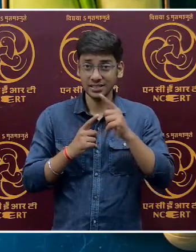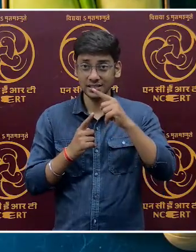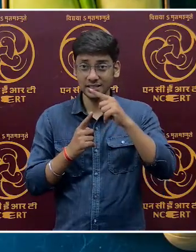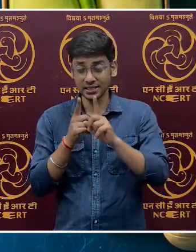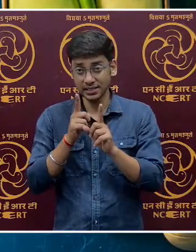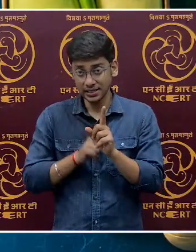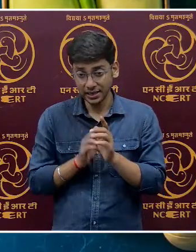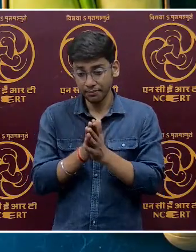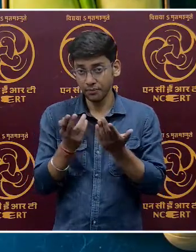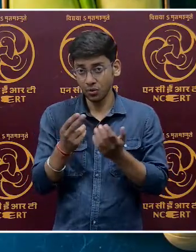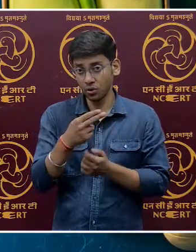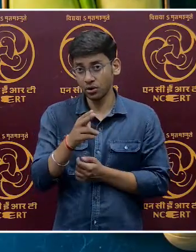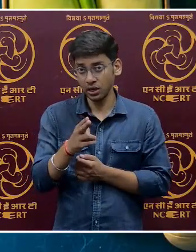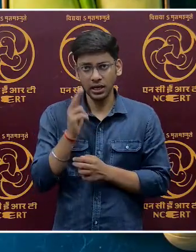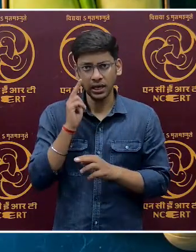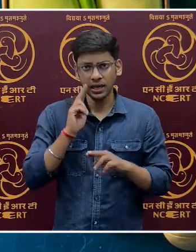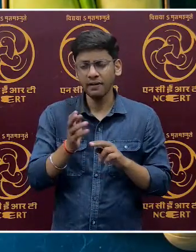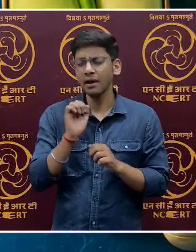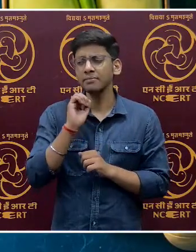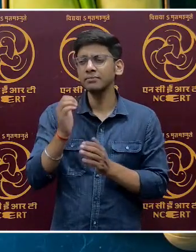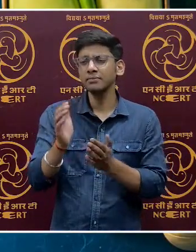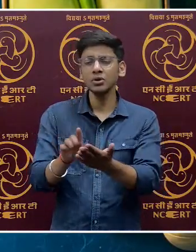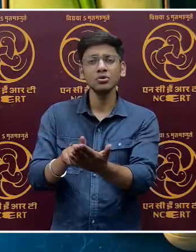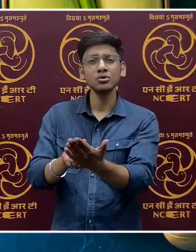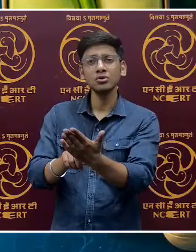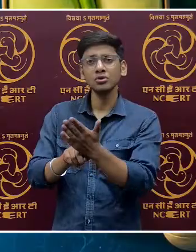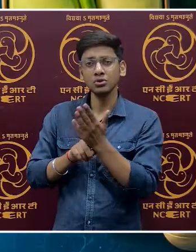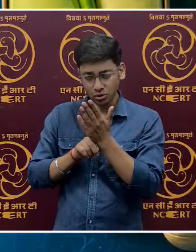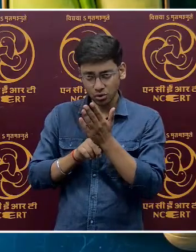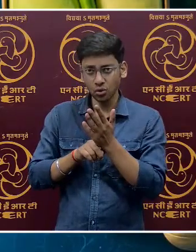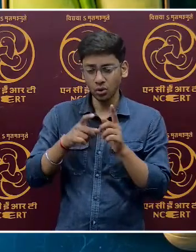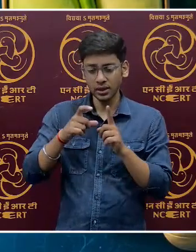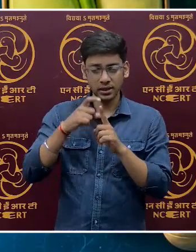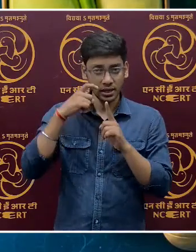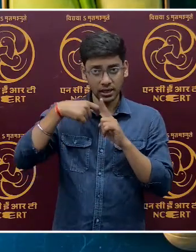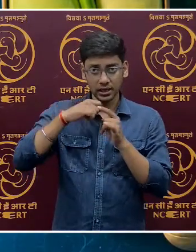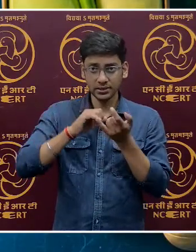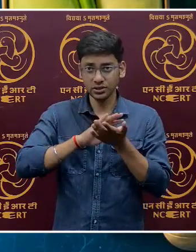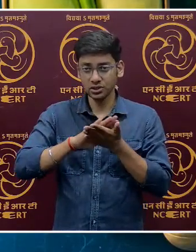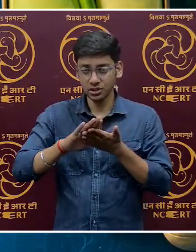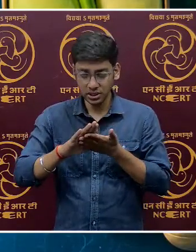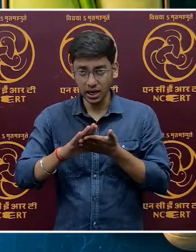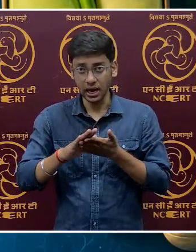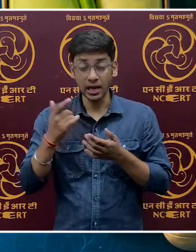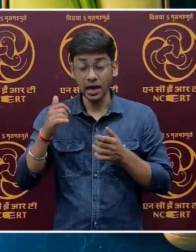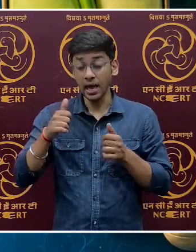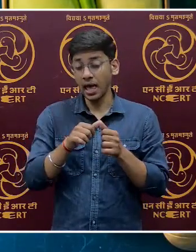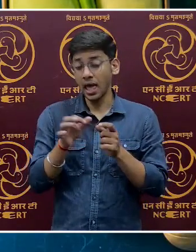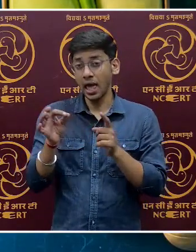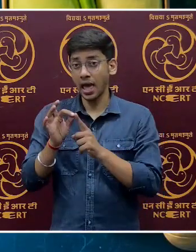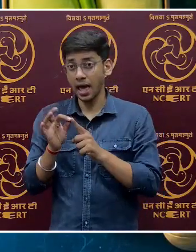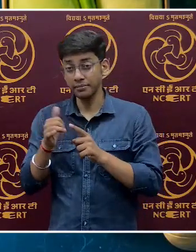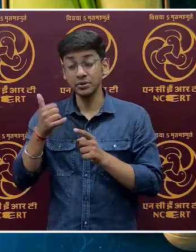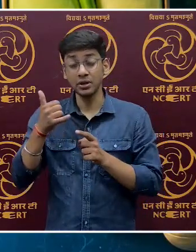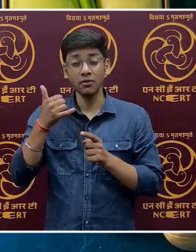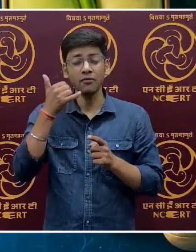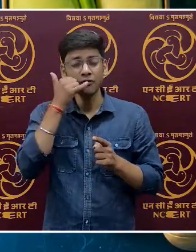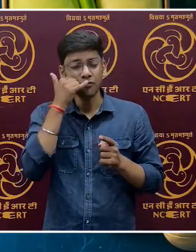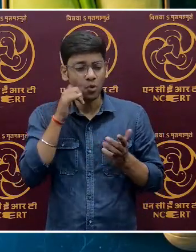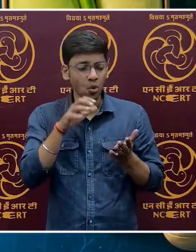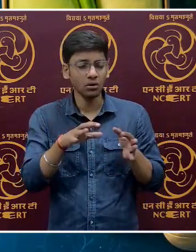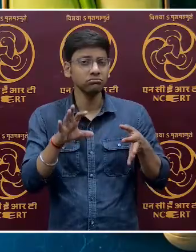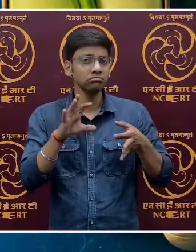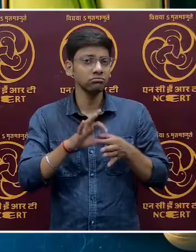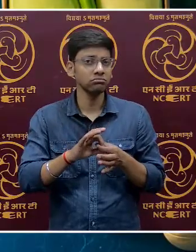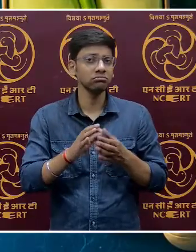us that if we can connect the Diksha app with the book, how can we do that? Exactly. So whenever we are going to talk about